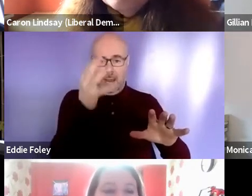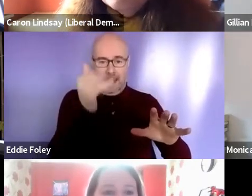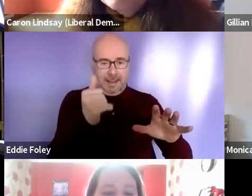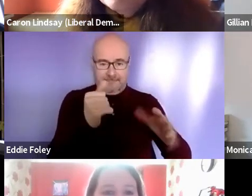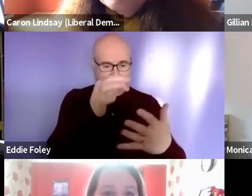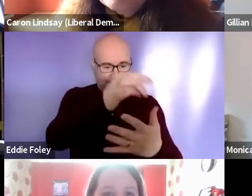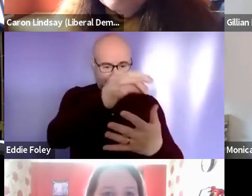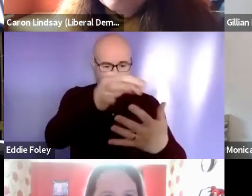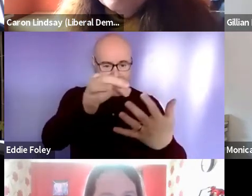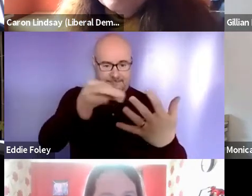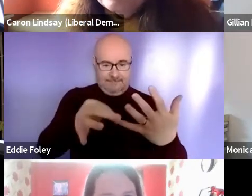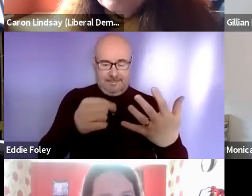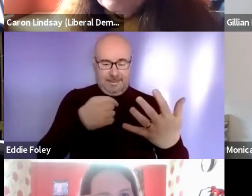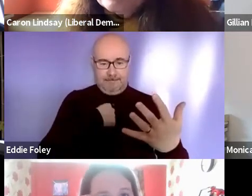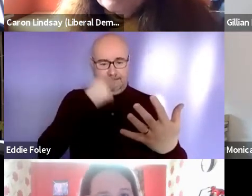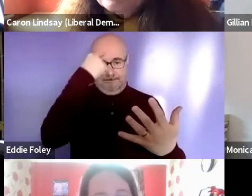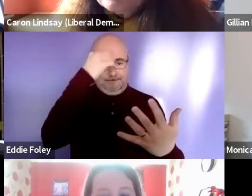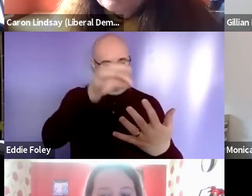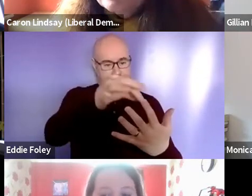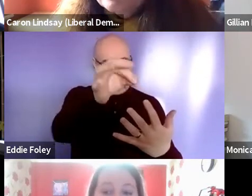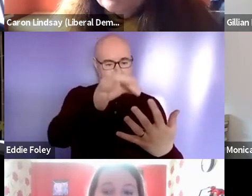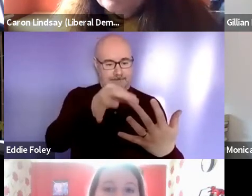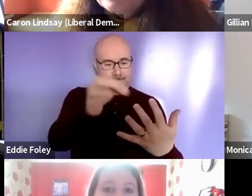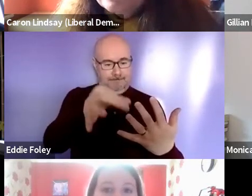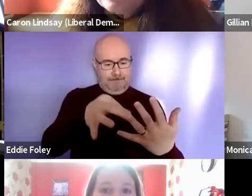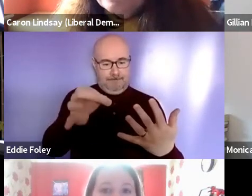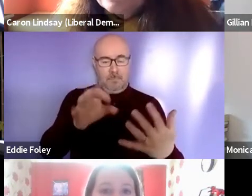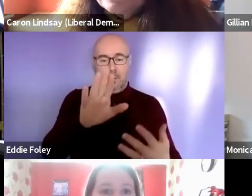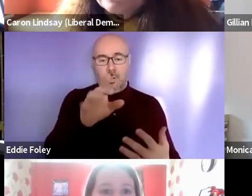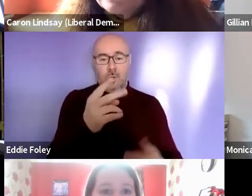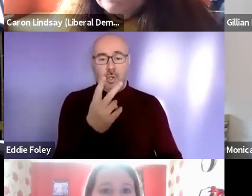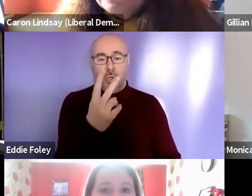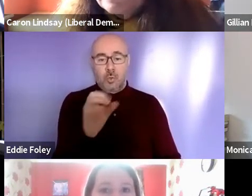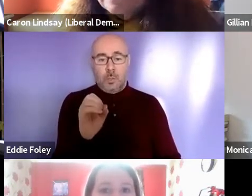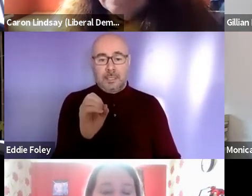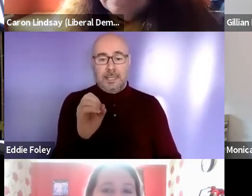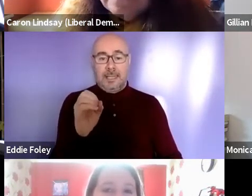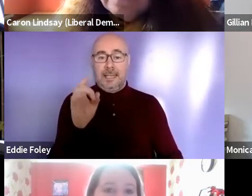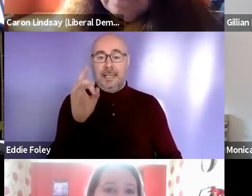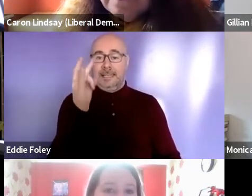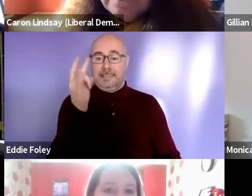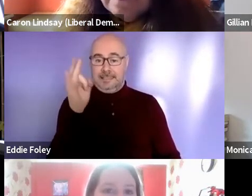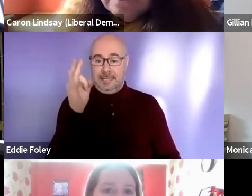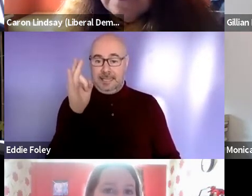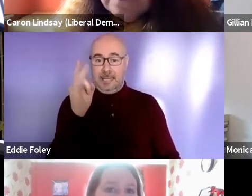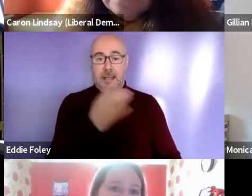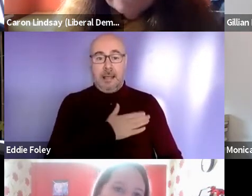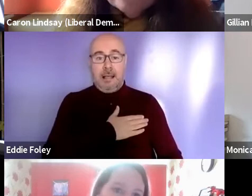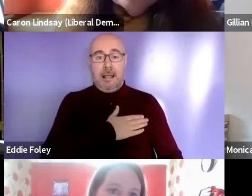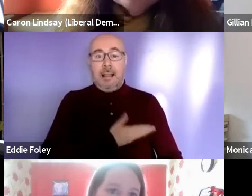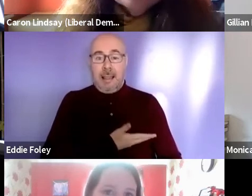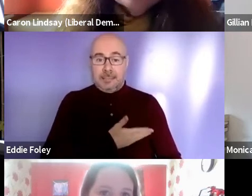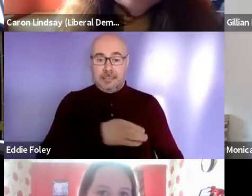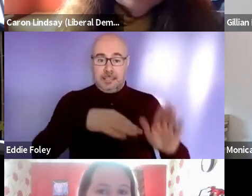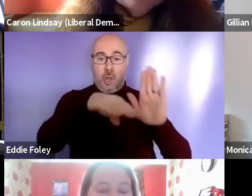to, but the SNP actually brought forward in the 2010 Licensing Act a requirement for applicants to provide a disabled access